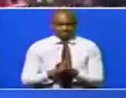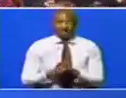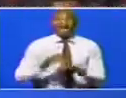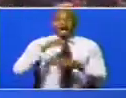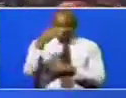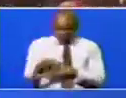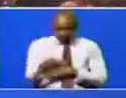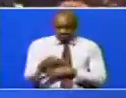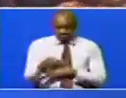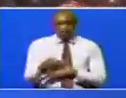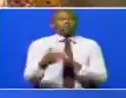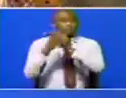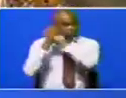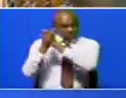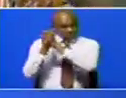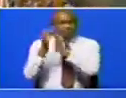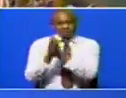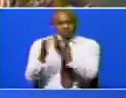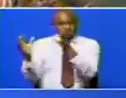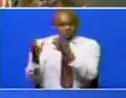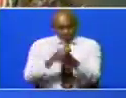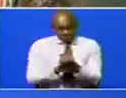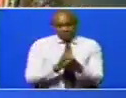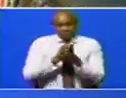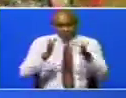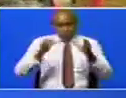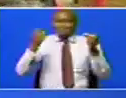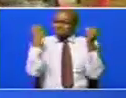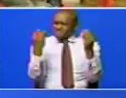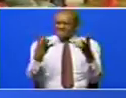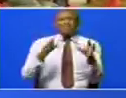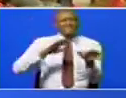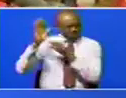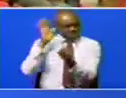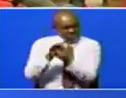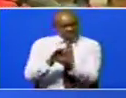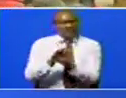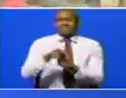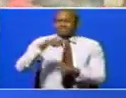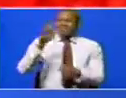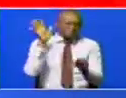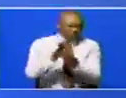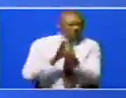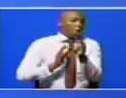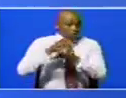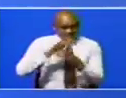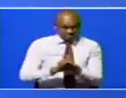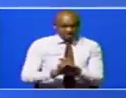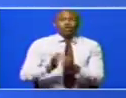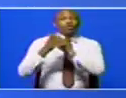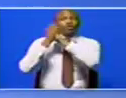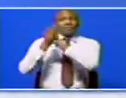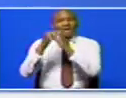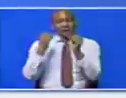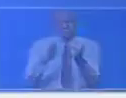After the ruling party and its affiliates expanded their numbers in Parliament to near absolute majority, with Jubilee